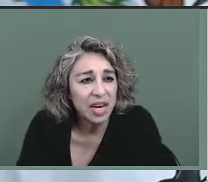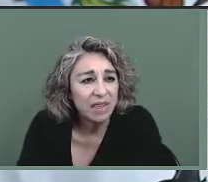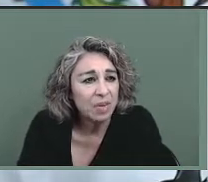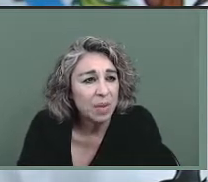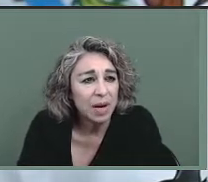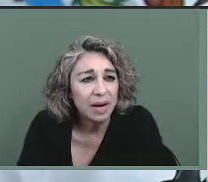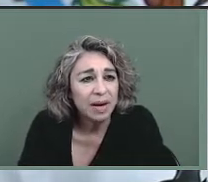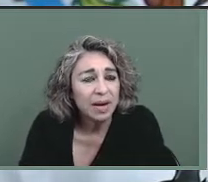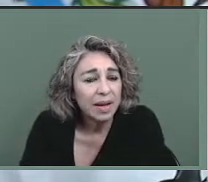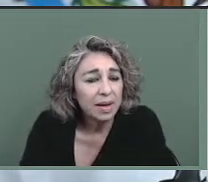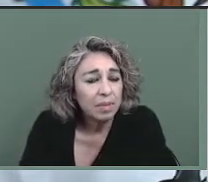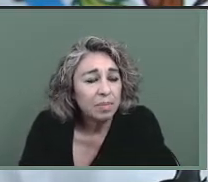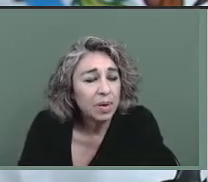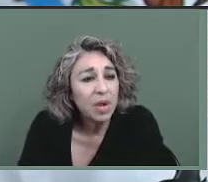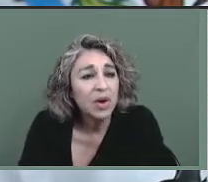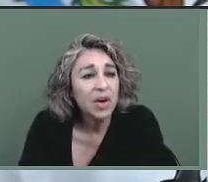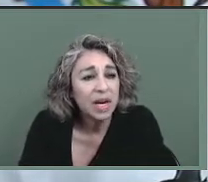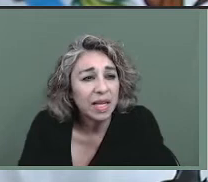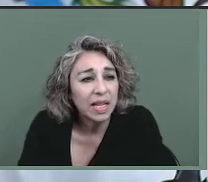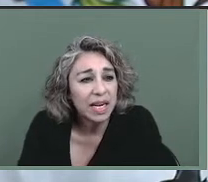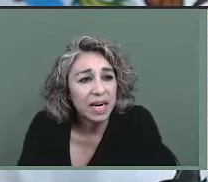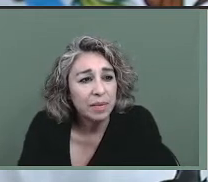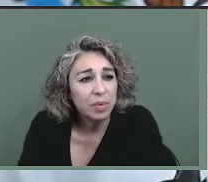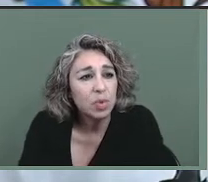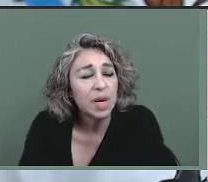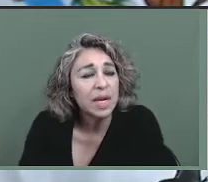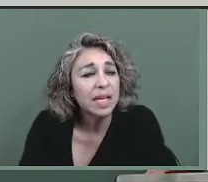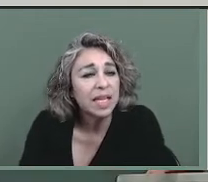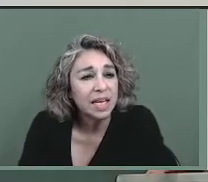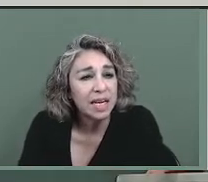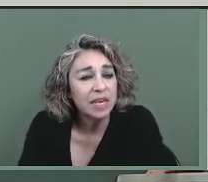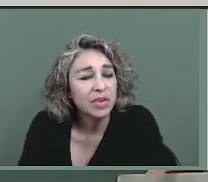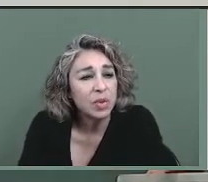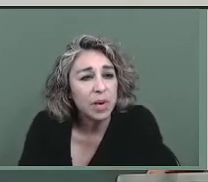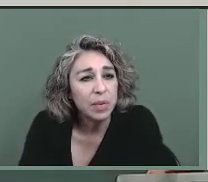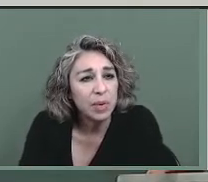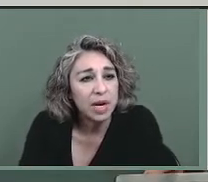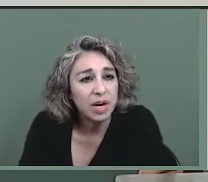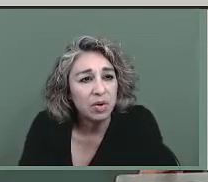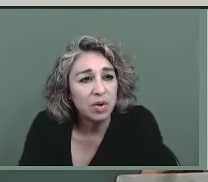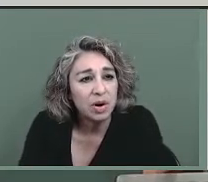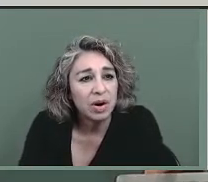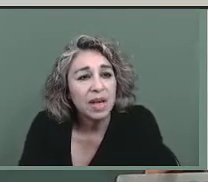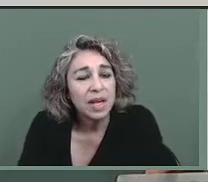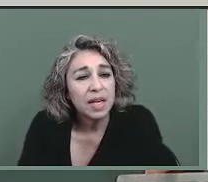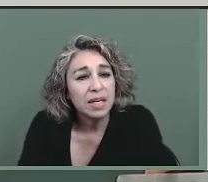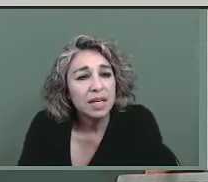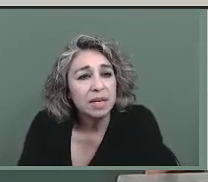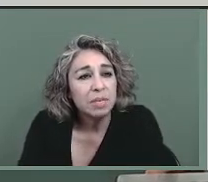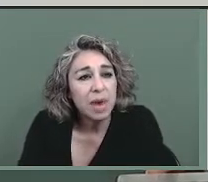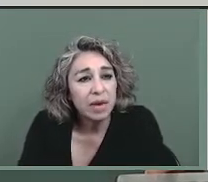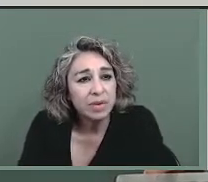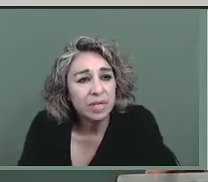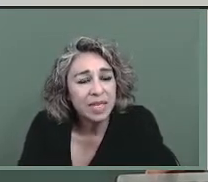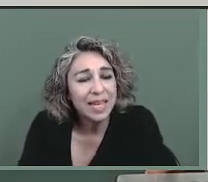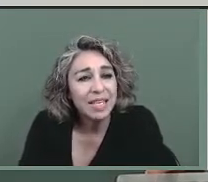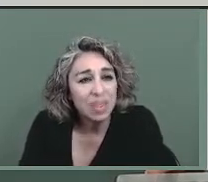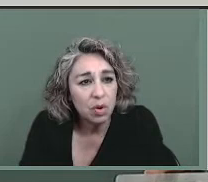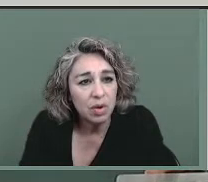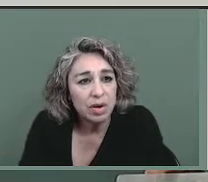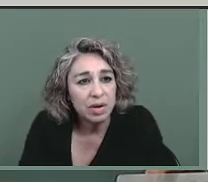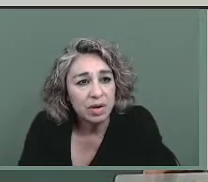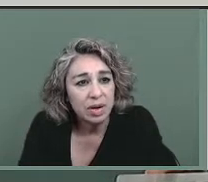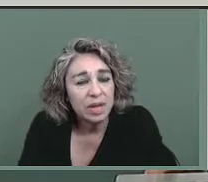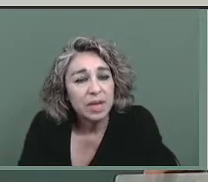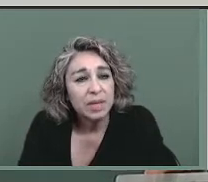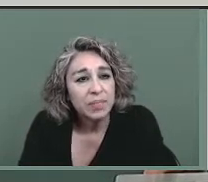destruction everywhere. But we are going to clean it up. We're going to clean the country. We're going to put it in order. Democracy is